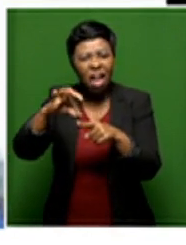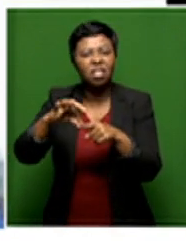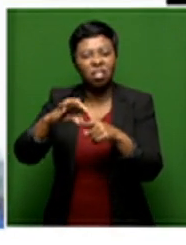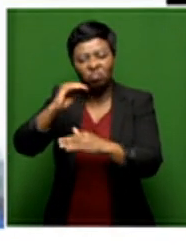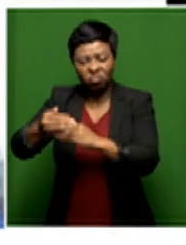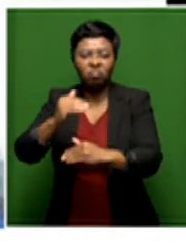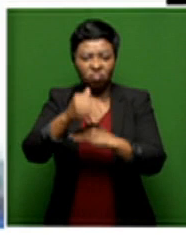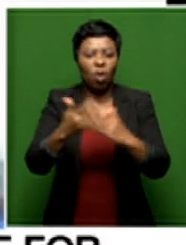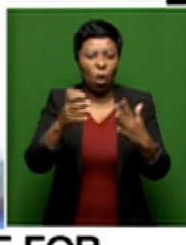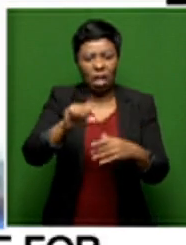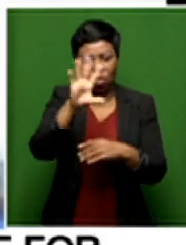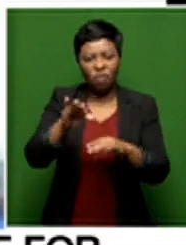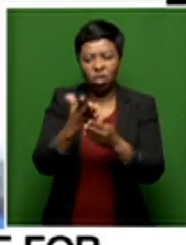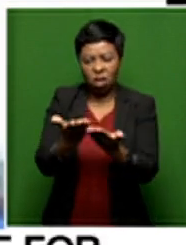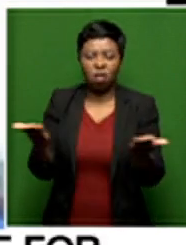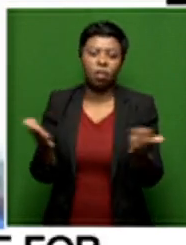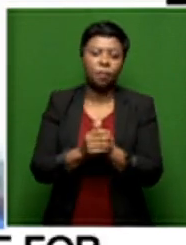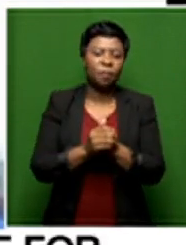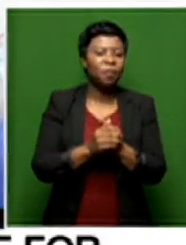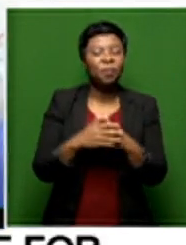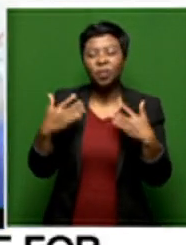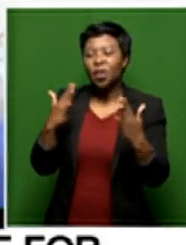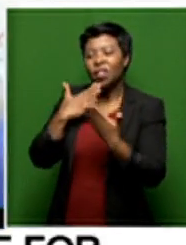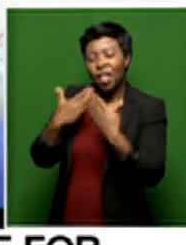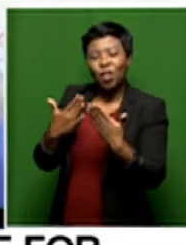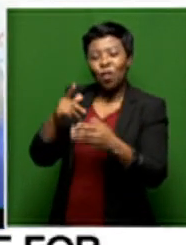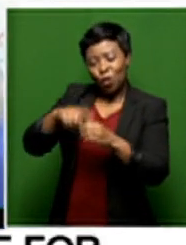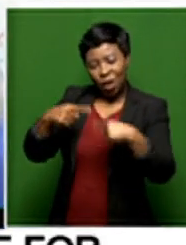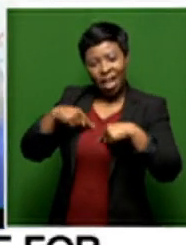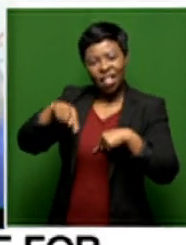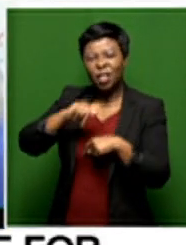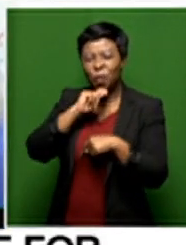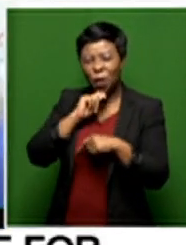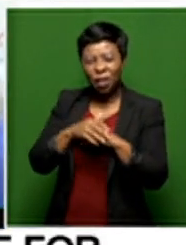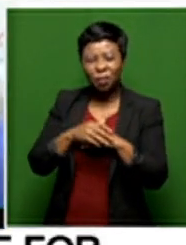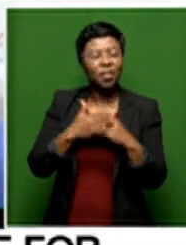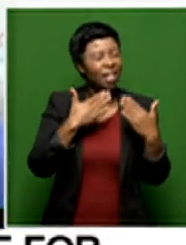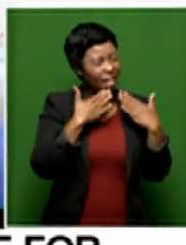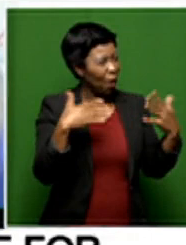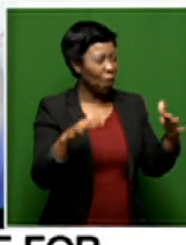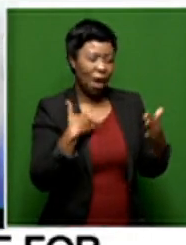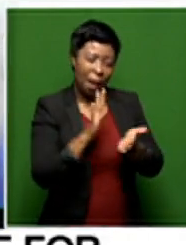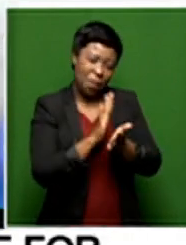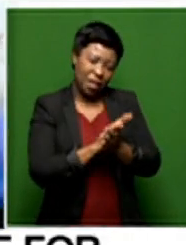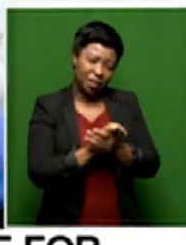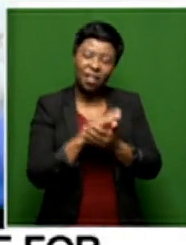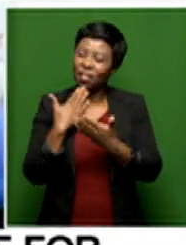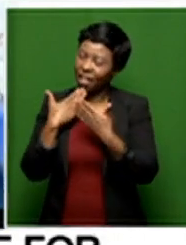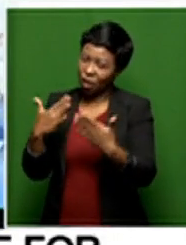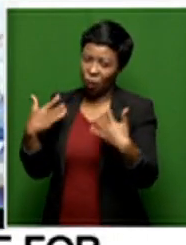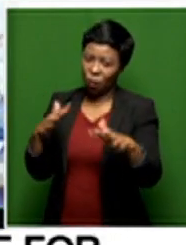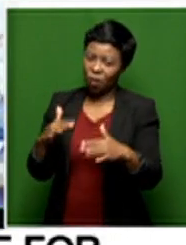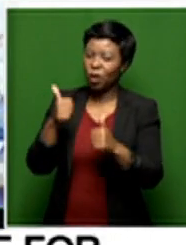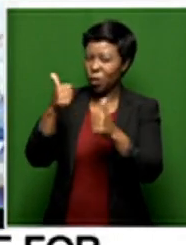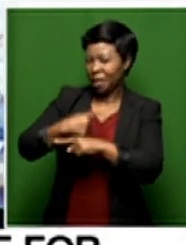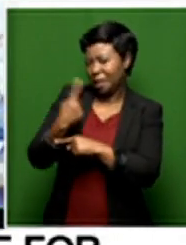South Africa. All right, Dr. Steenhuizen, thank you so much for joining us this morning. Thank you so much. I appreciate it. Thank you. Do have a